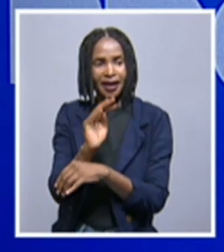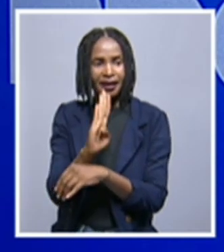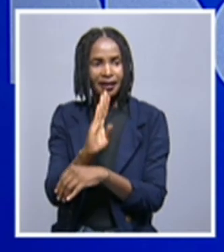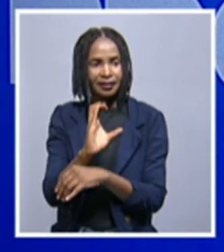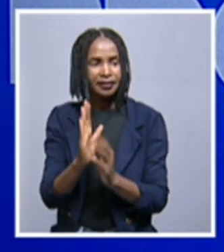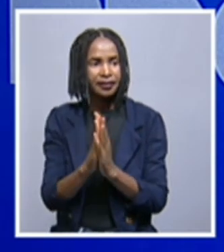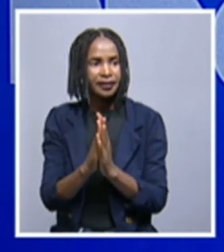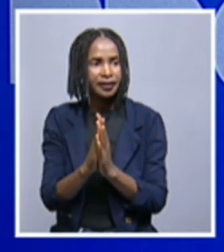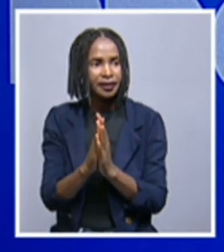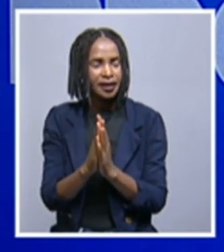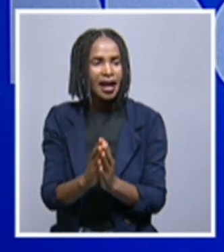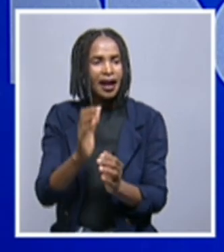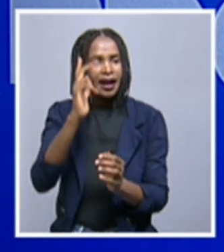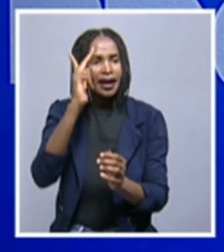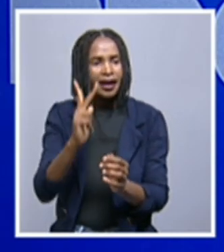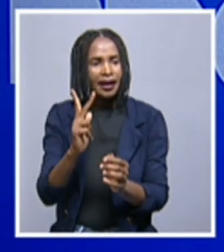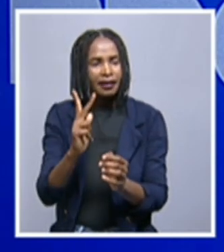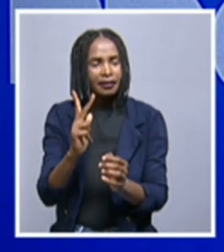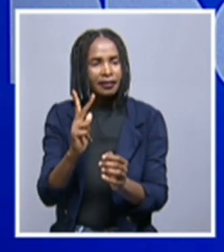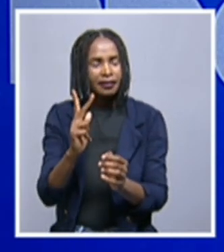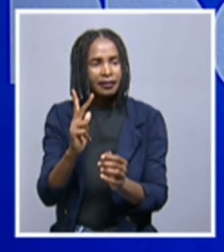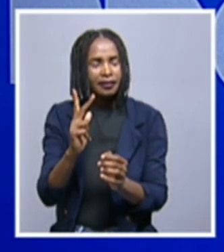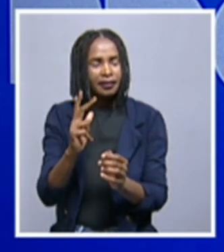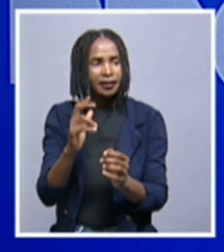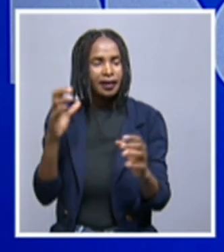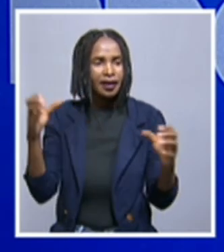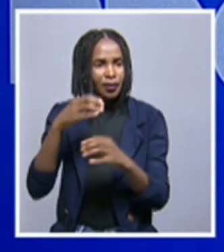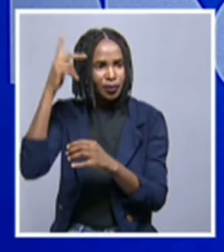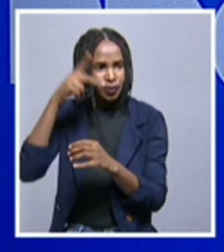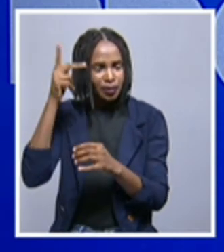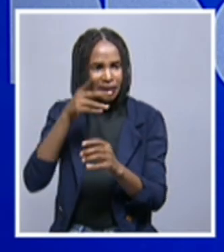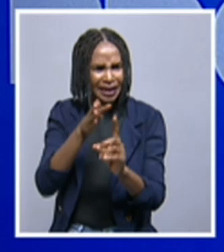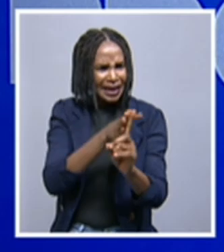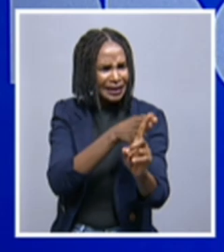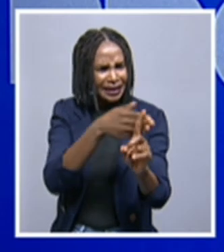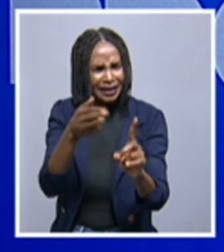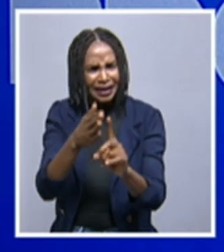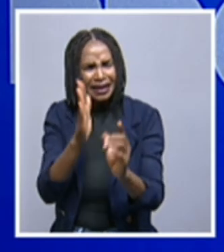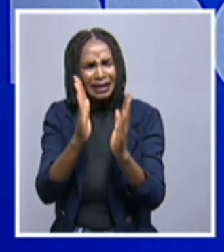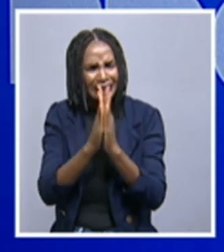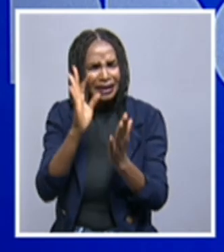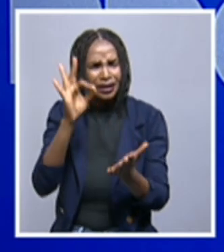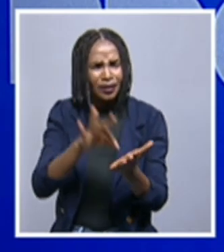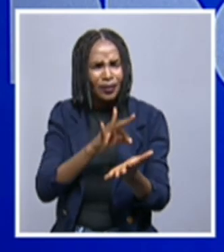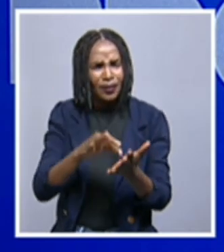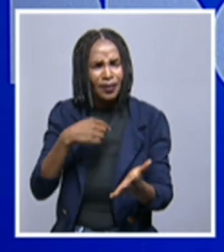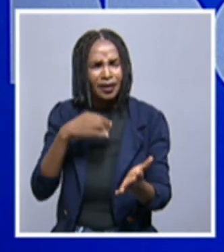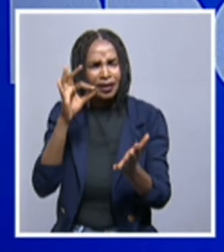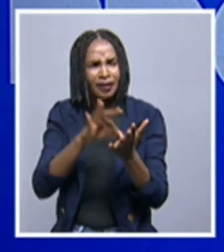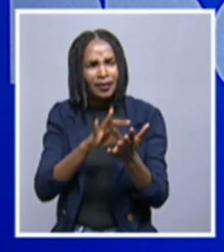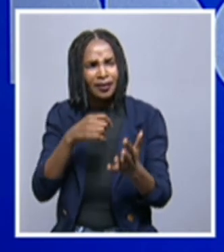Now, during political parties' campaigns, the focus has always been solely on mobilizing people to vote. But have you